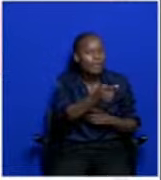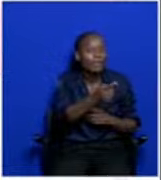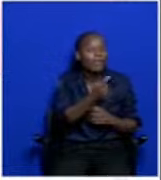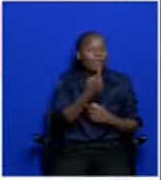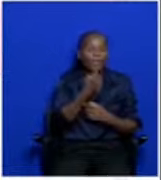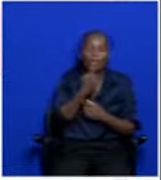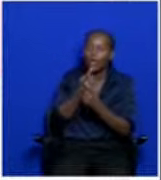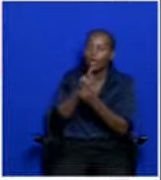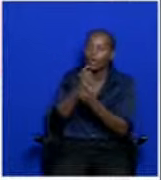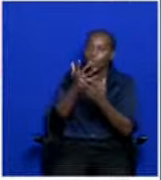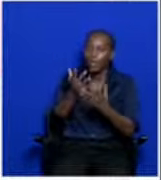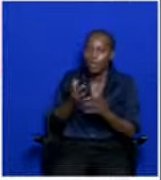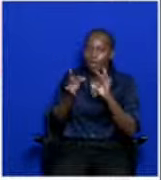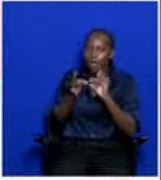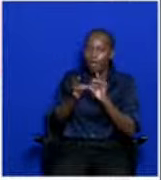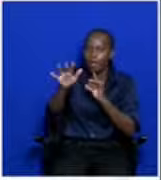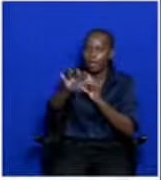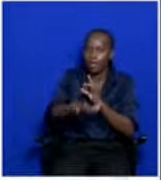Okay.